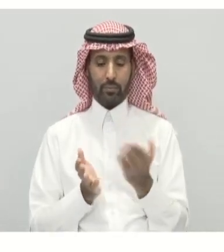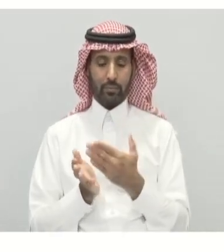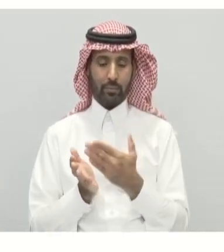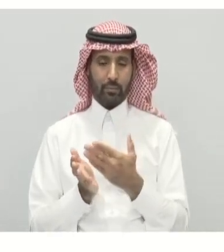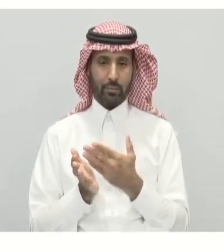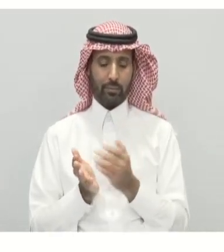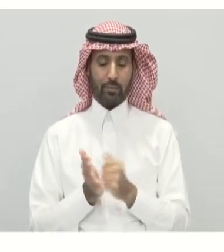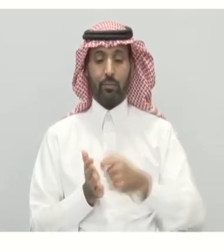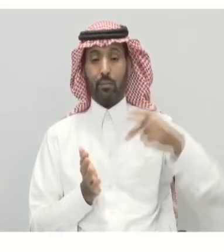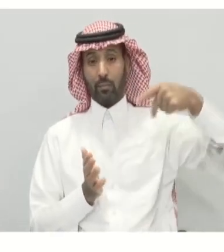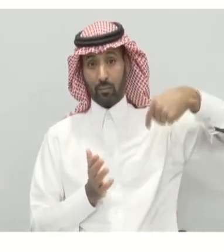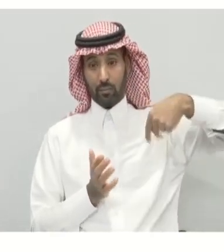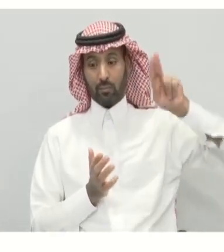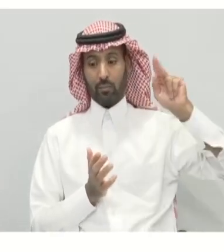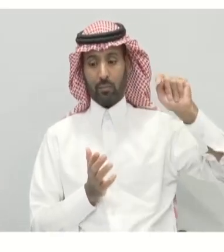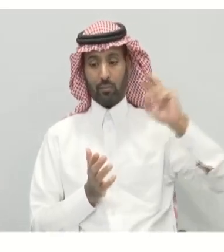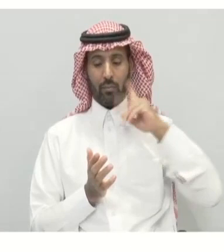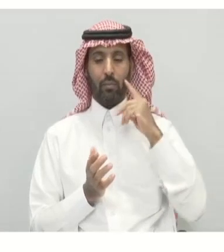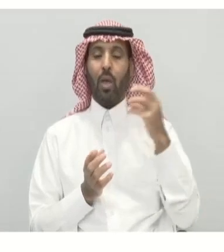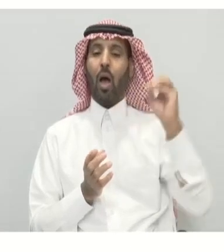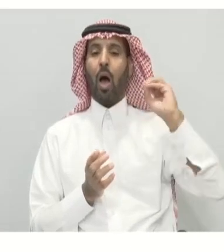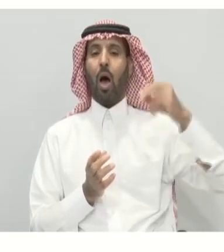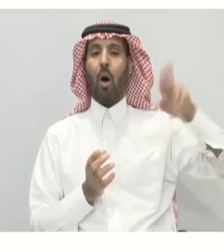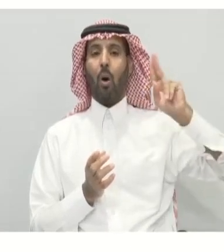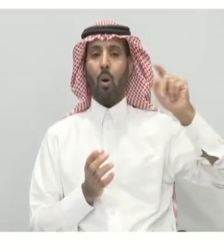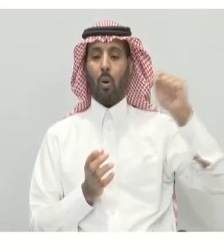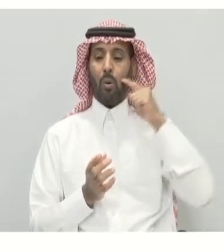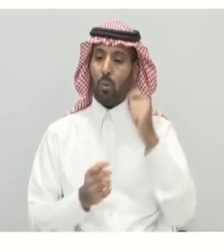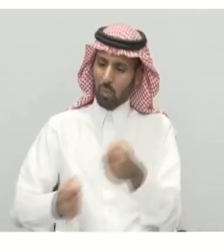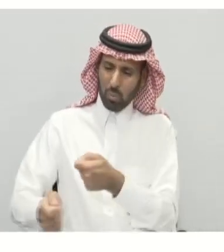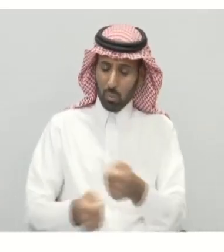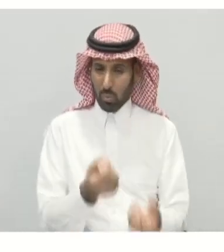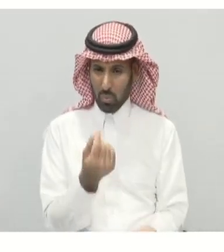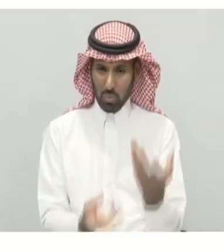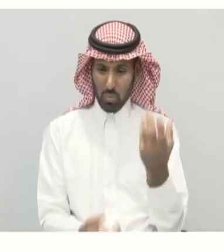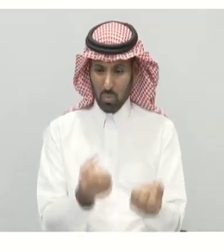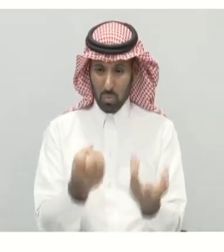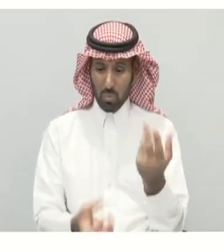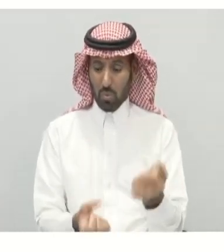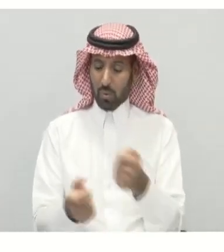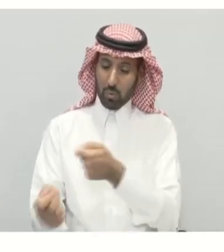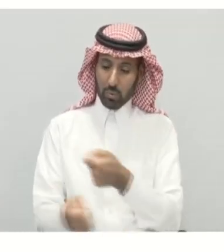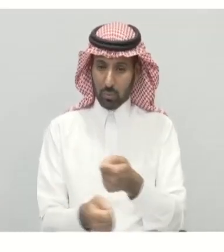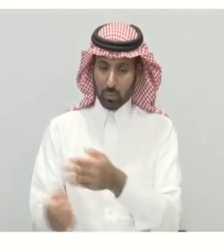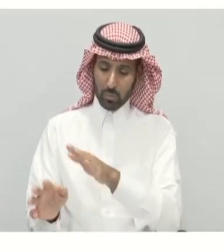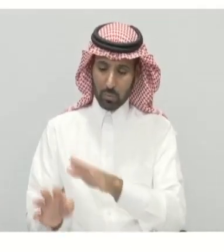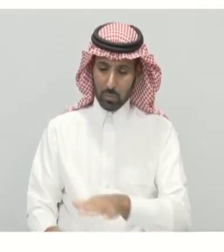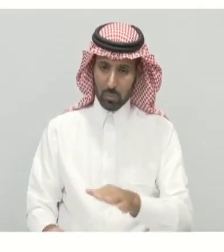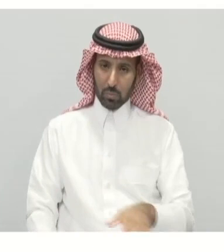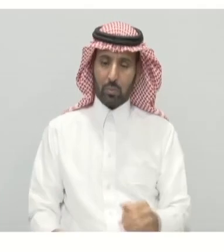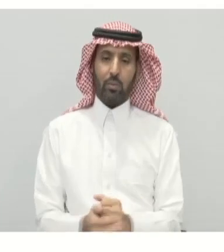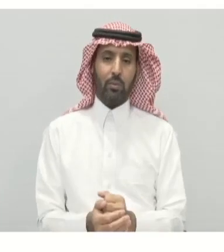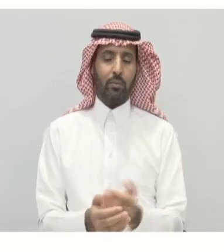Also, put out, when we're having fire, I want to stop it, so is to stop fire.